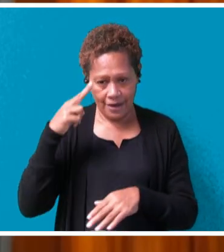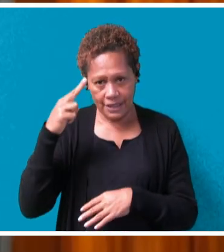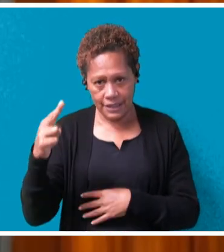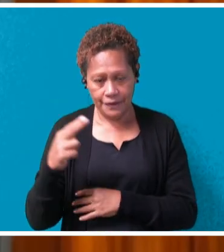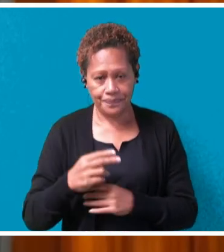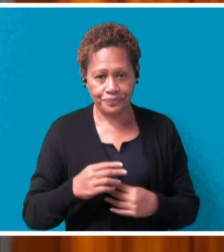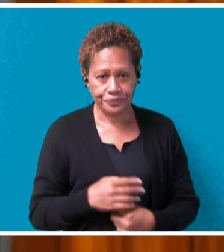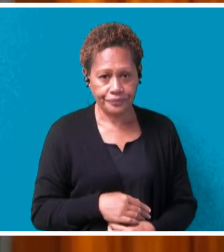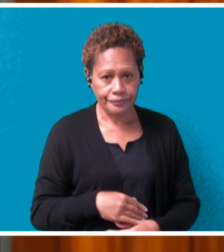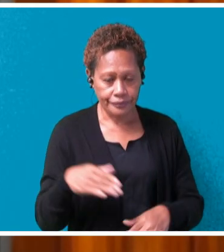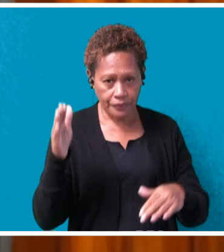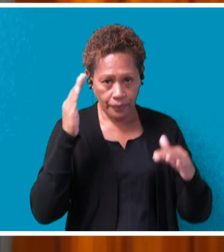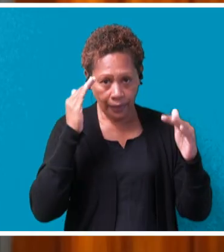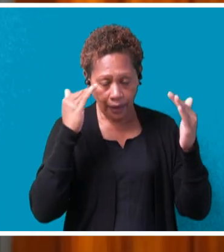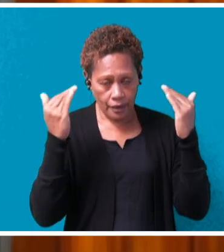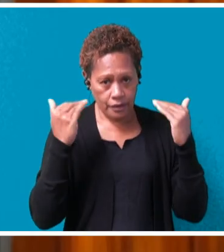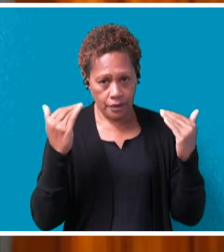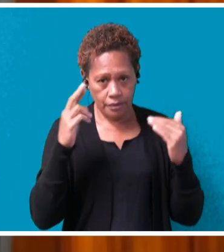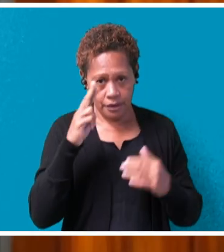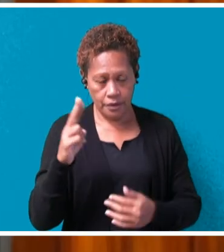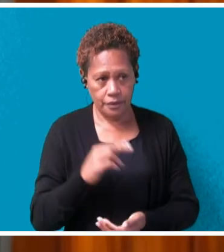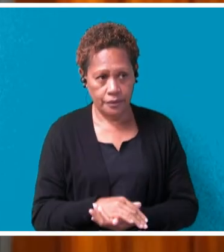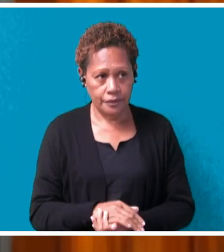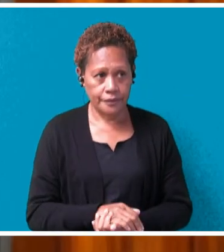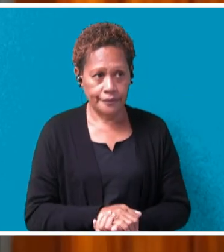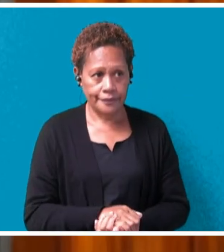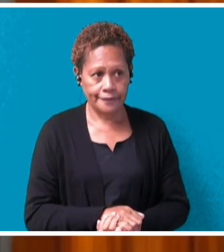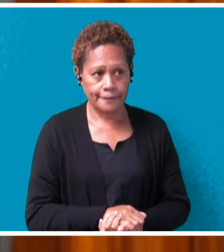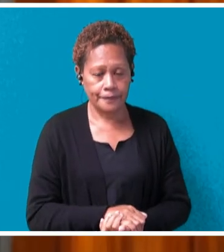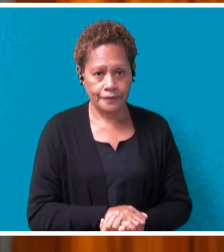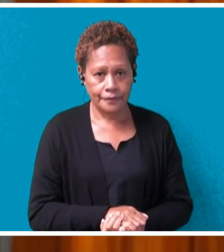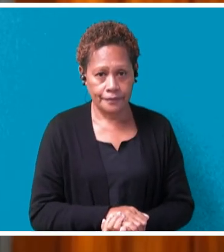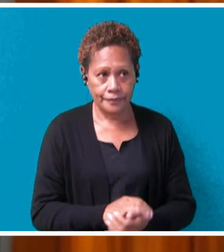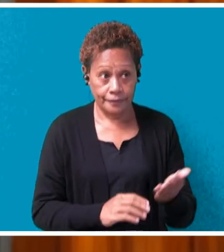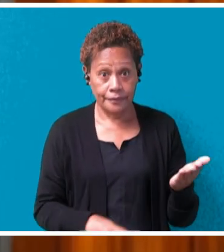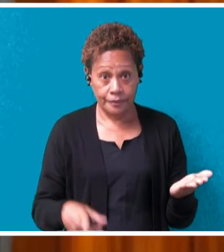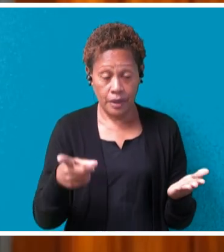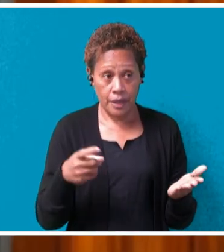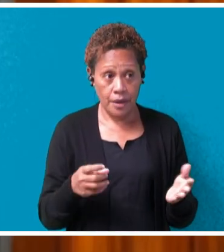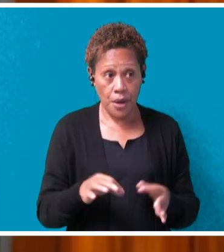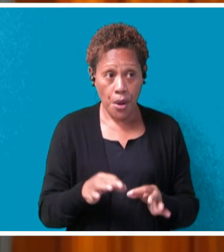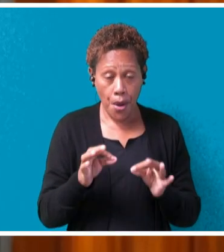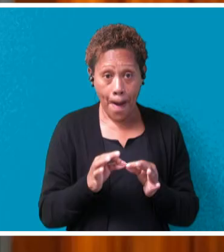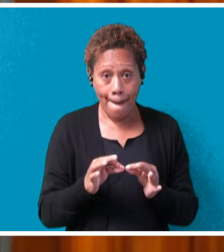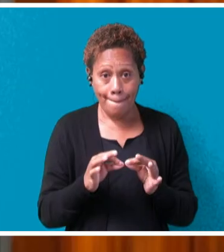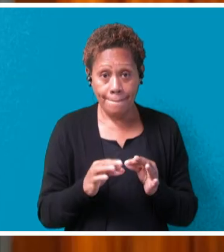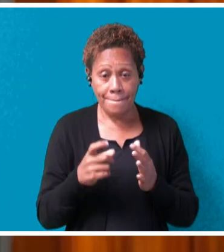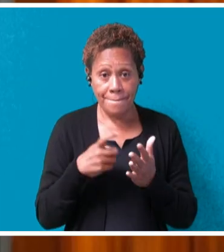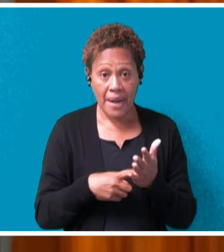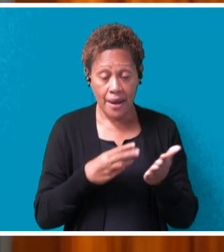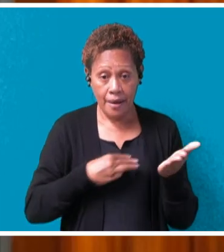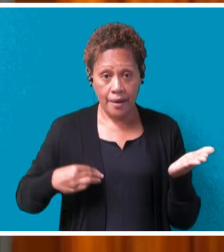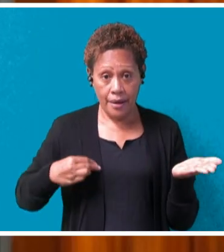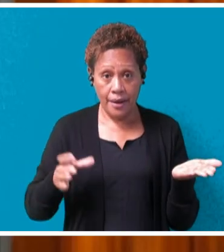sir, before I sit down, I would invite the Honorable Praveen Bala to join G12 to